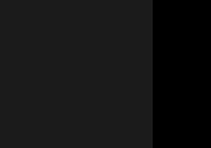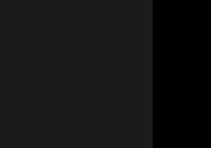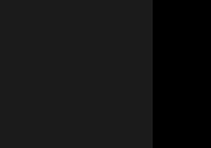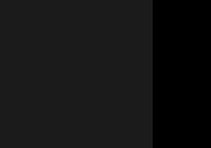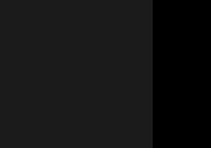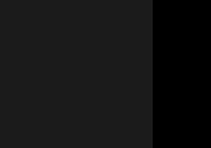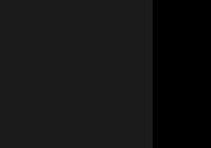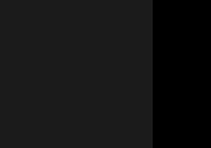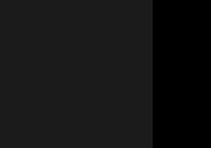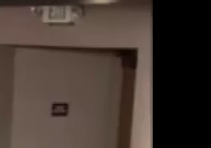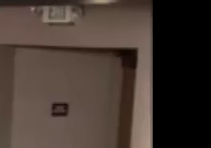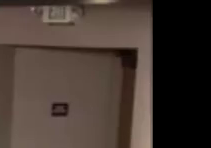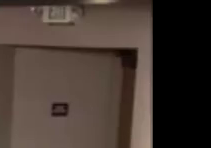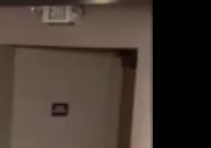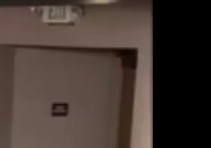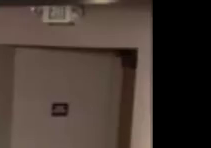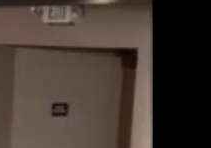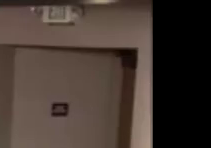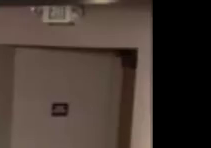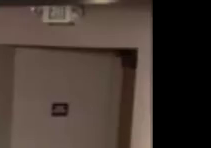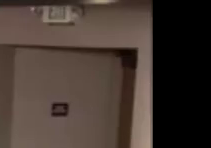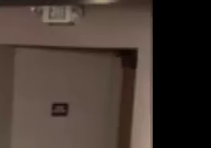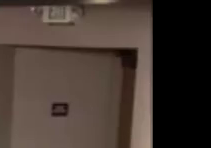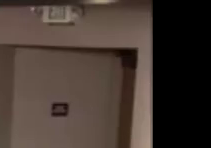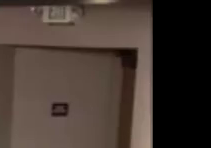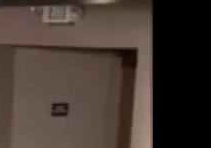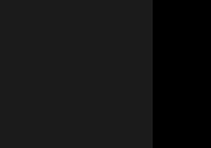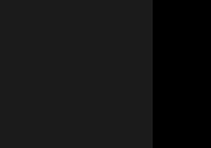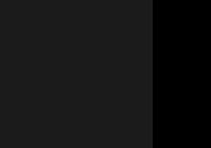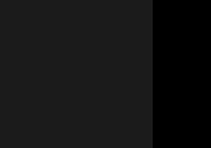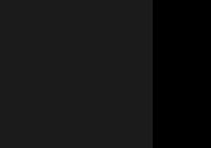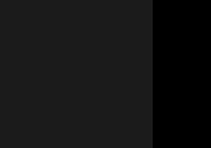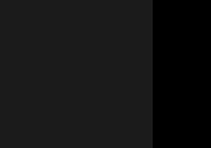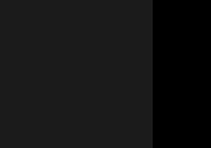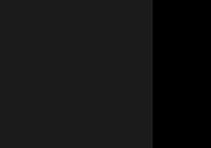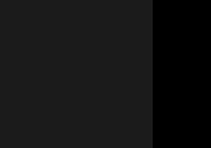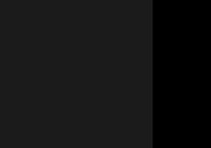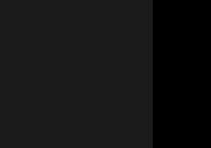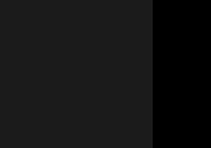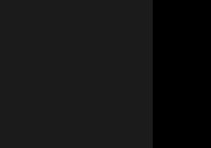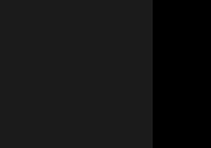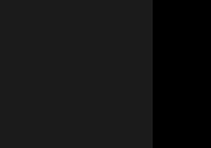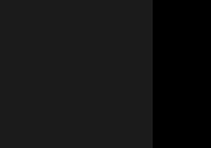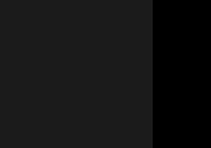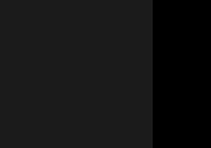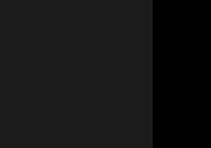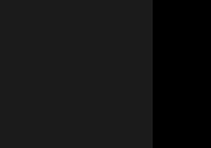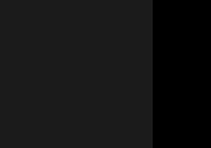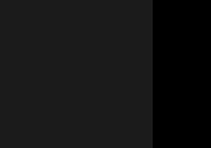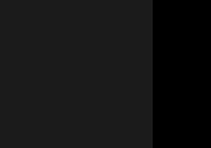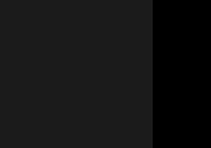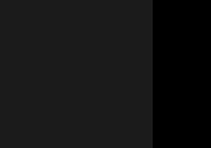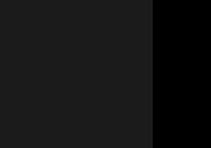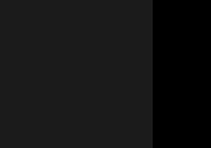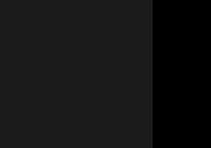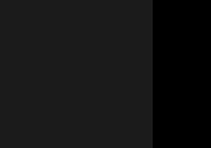and what we are doing and wanting to just make sure that when parents